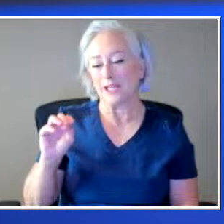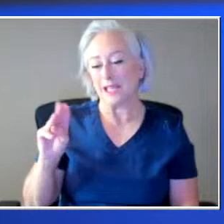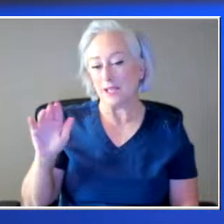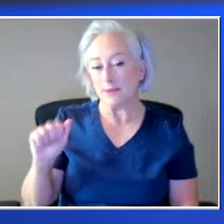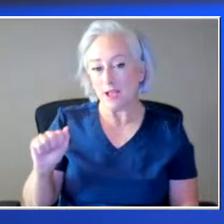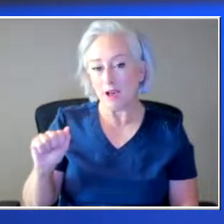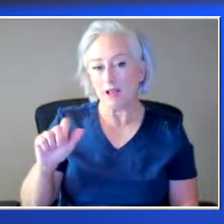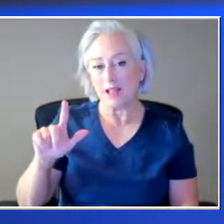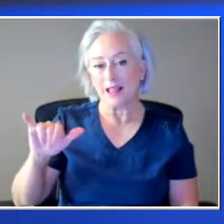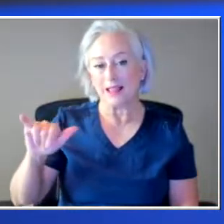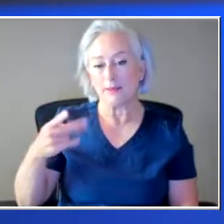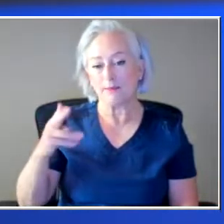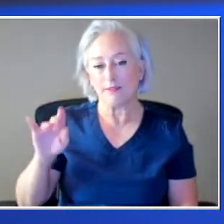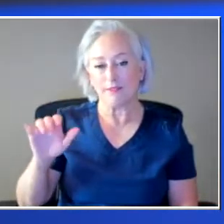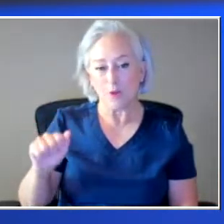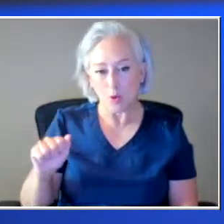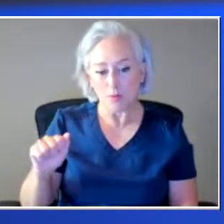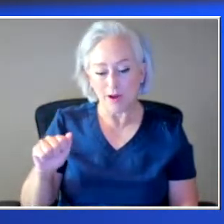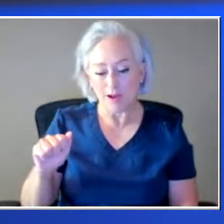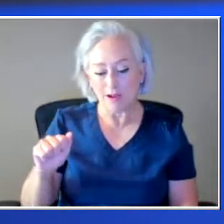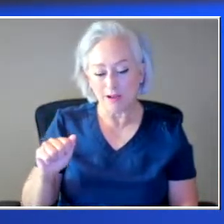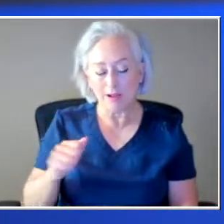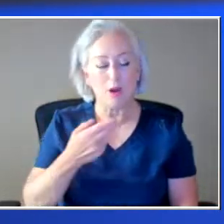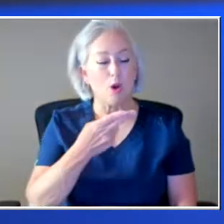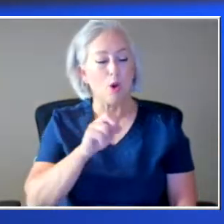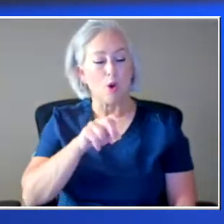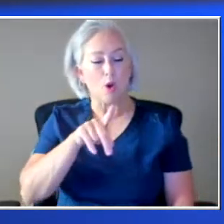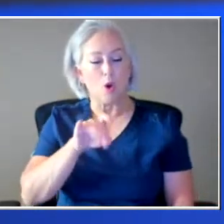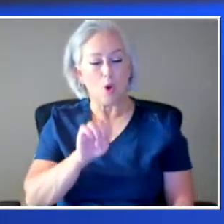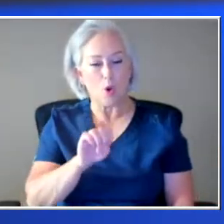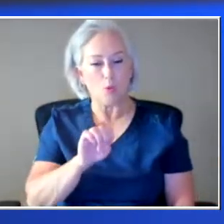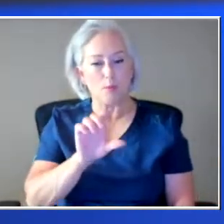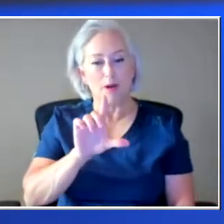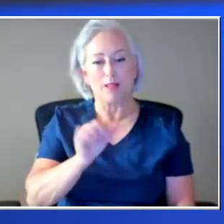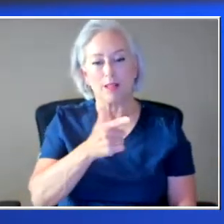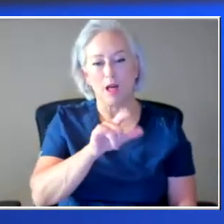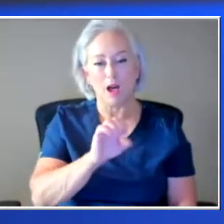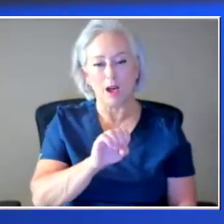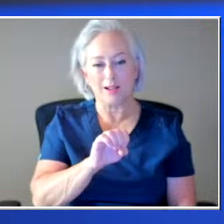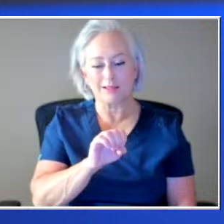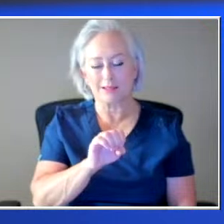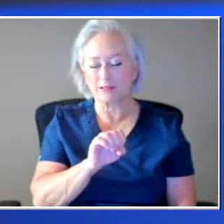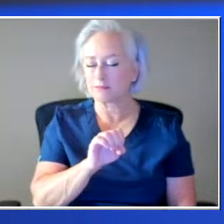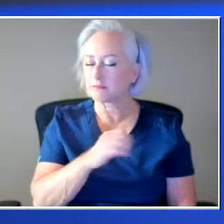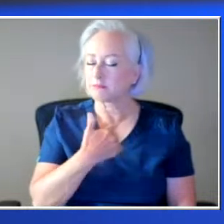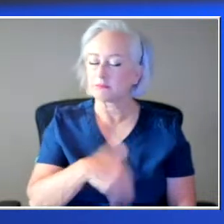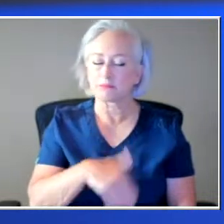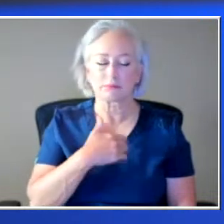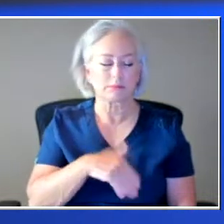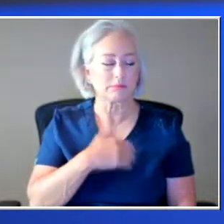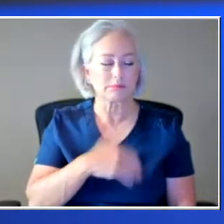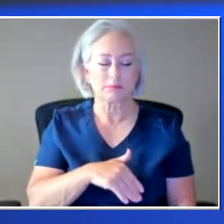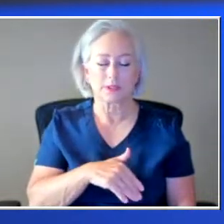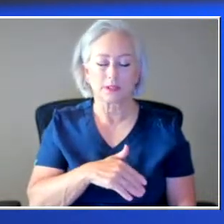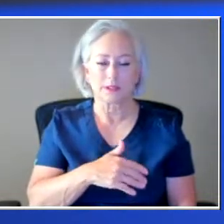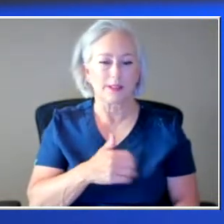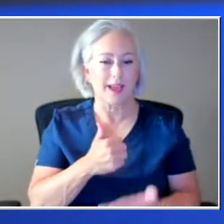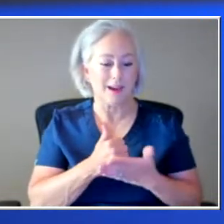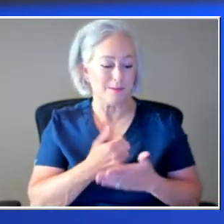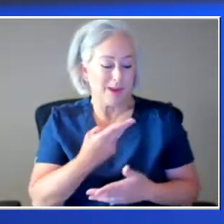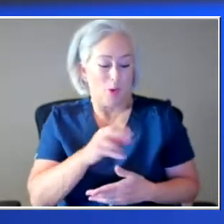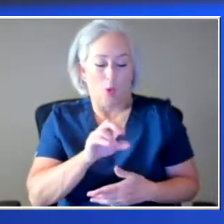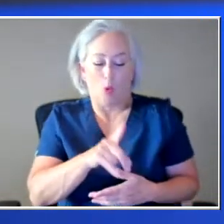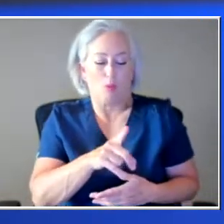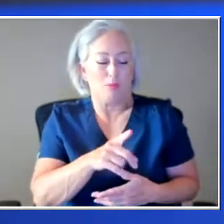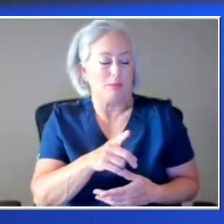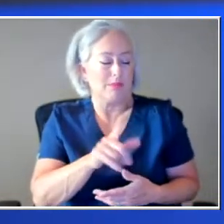Lodge, they poured into my life, you know, and threw me a lifeline. So